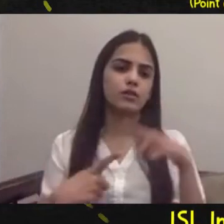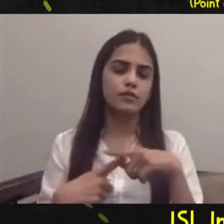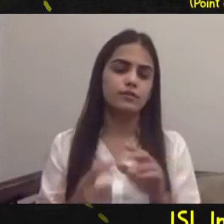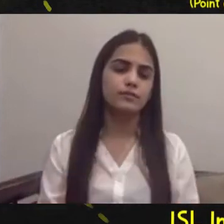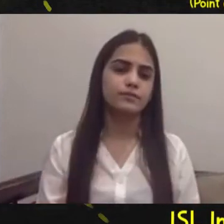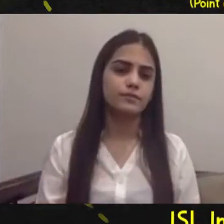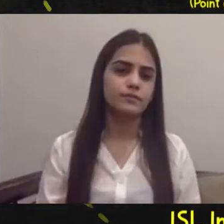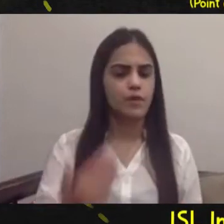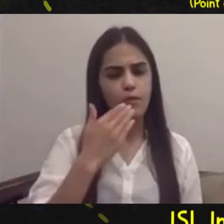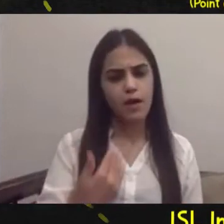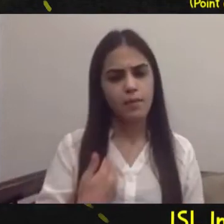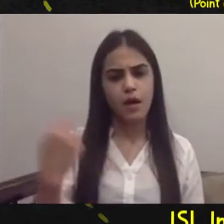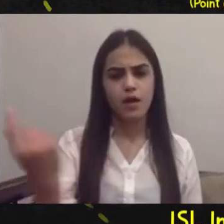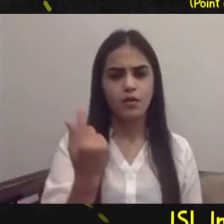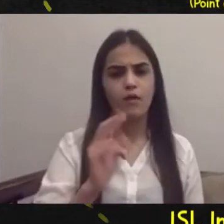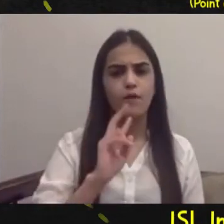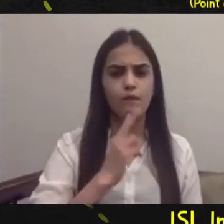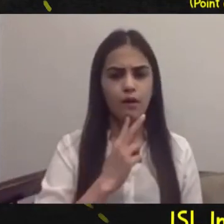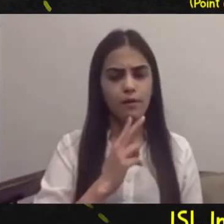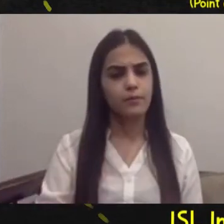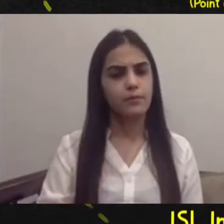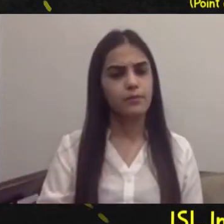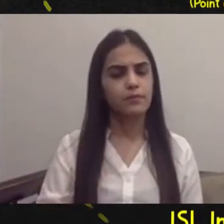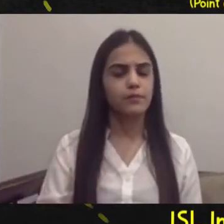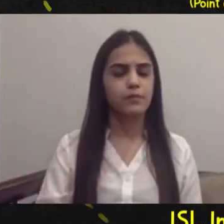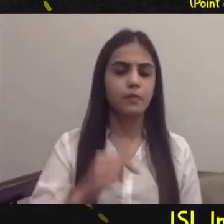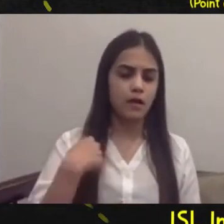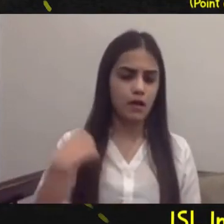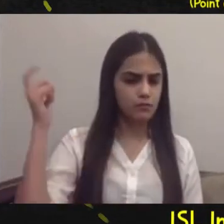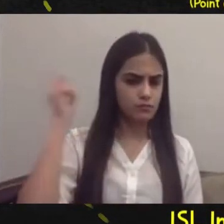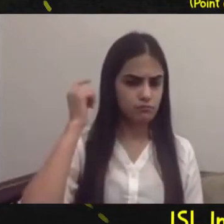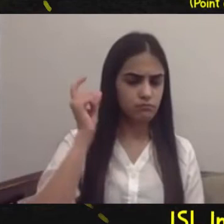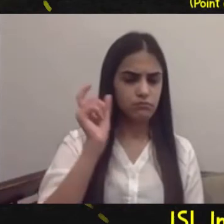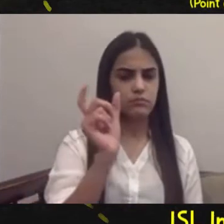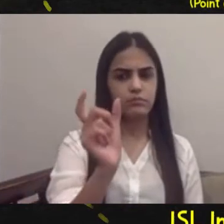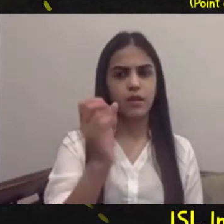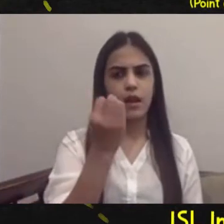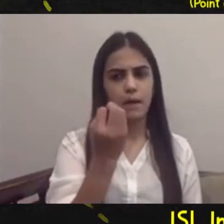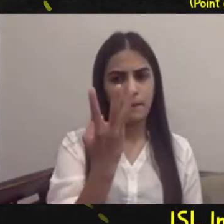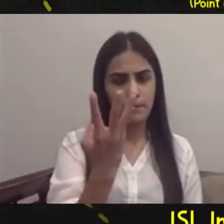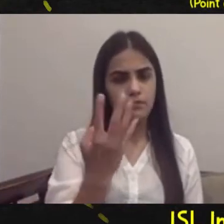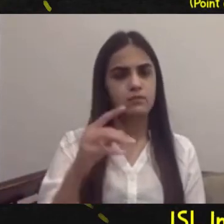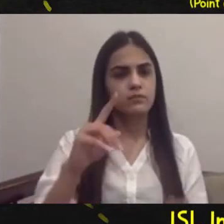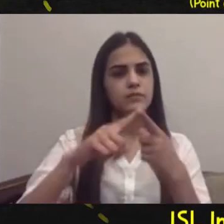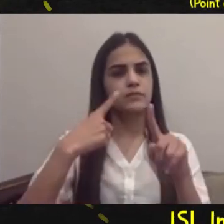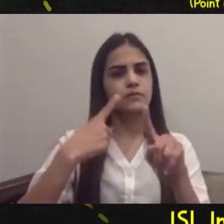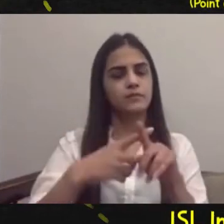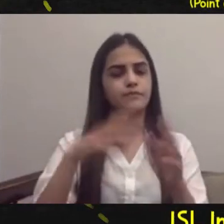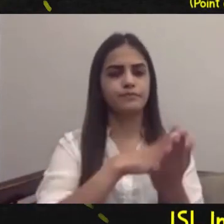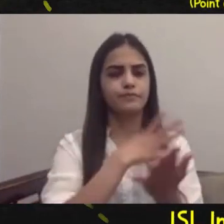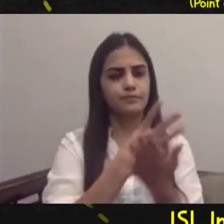the words or the word data, I think numbers, I think Excel sheets, and I think